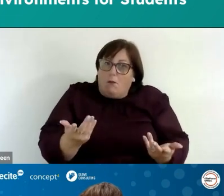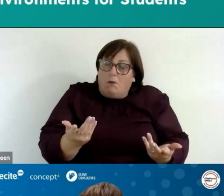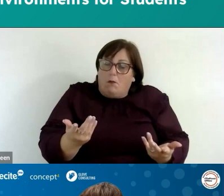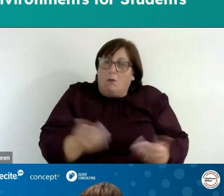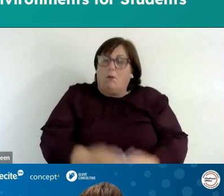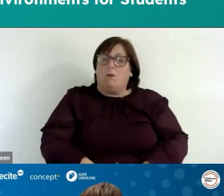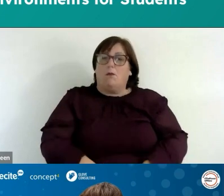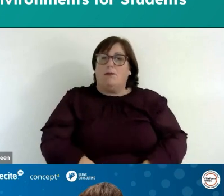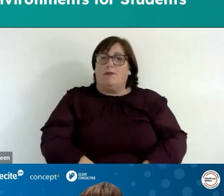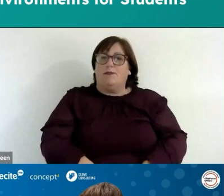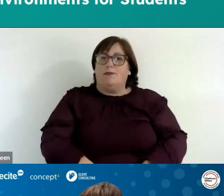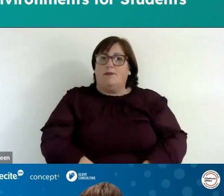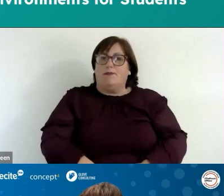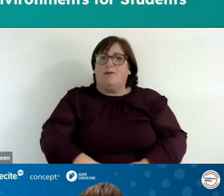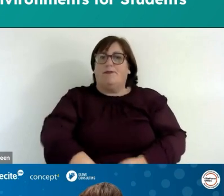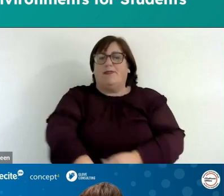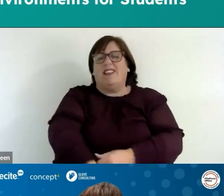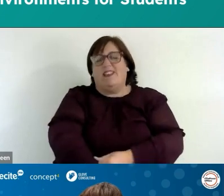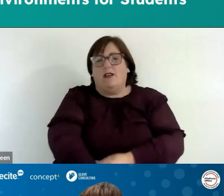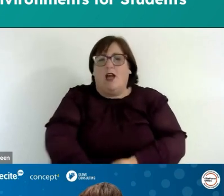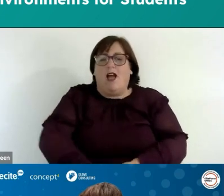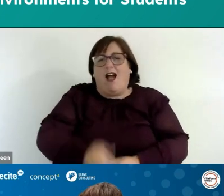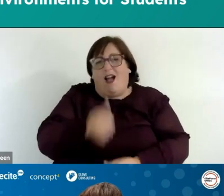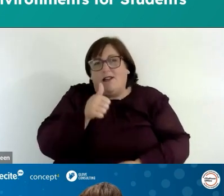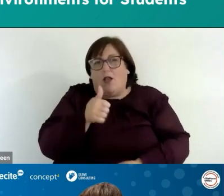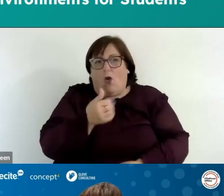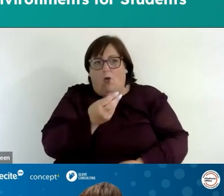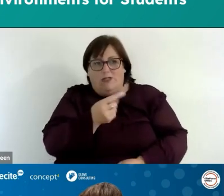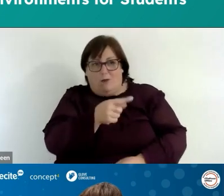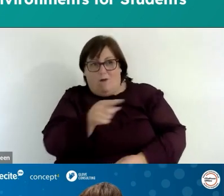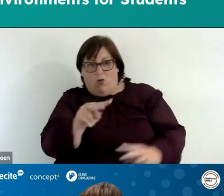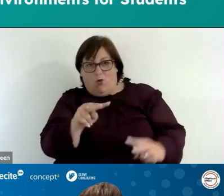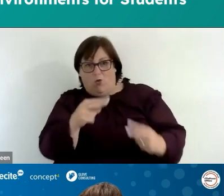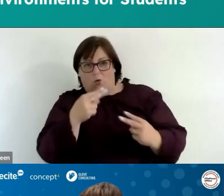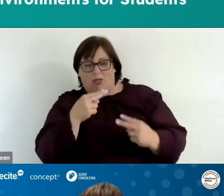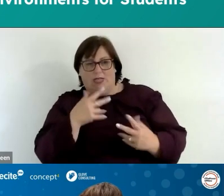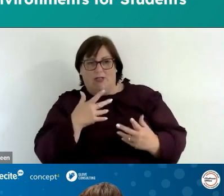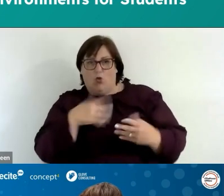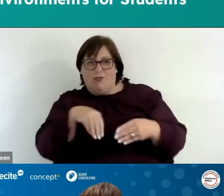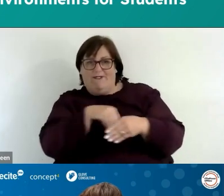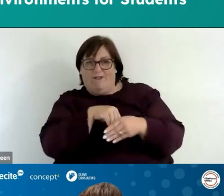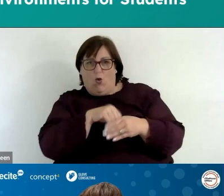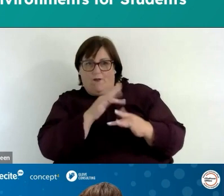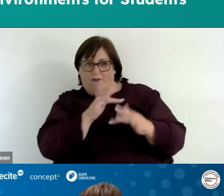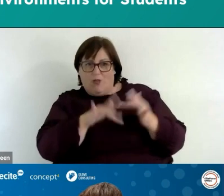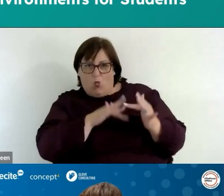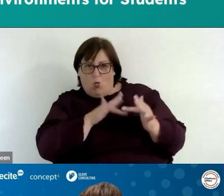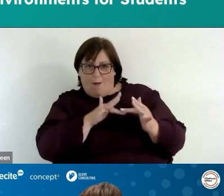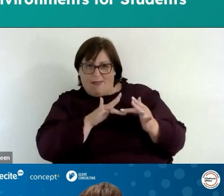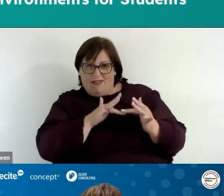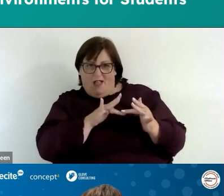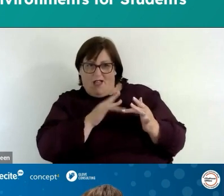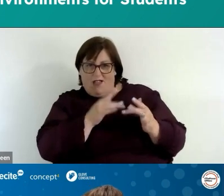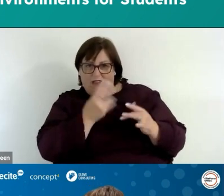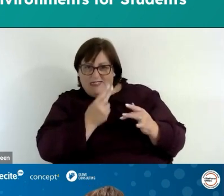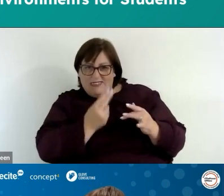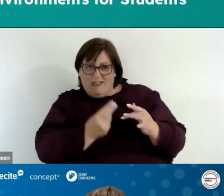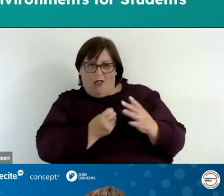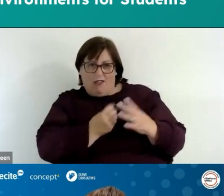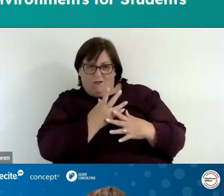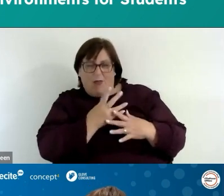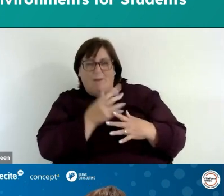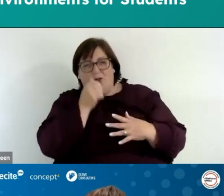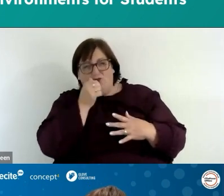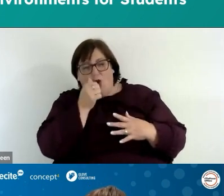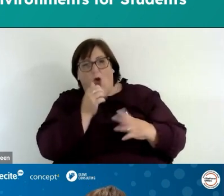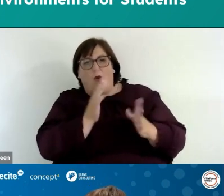that the audience we have today are not necessarily at the coalface of their website in terms of a development or